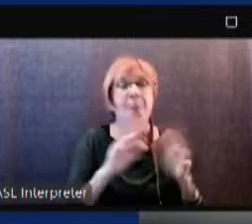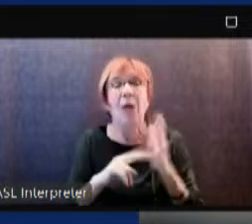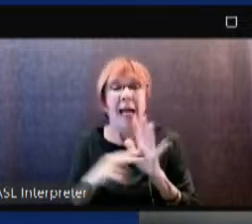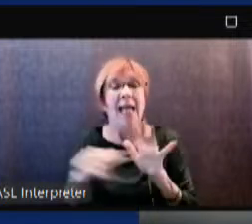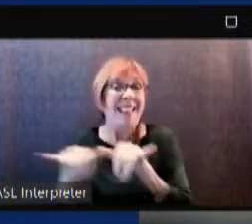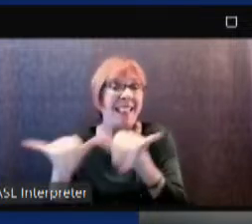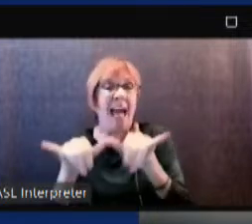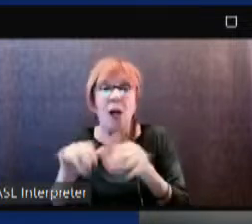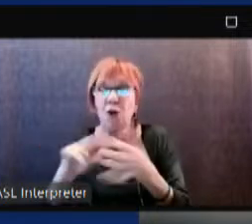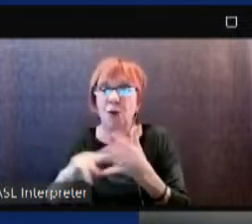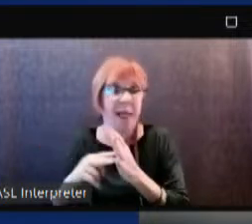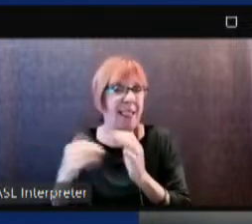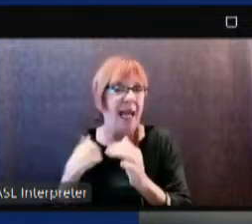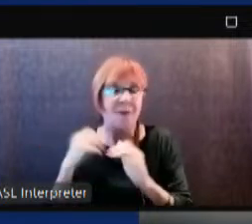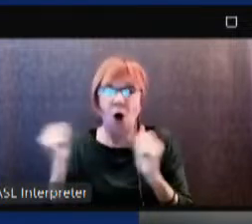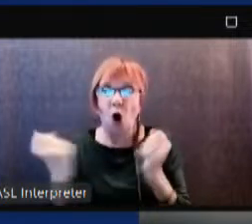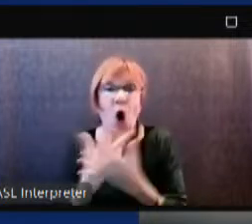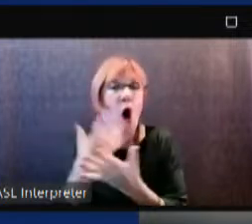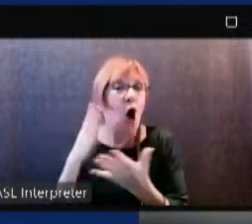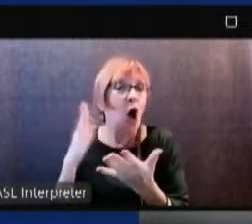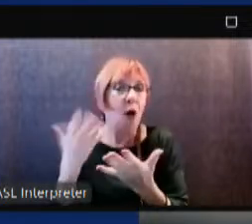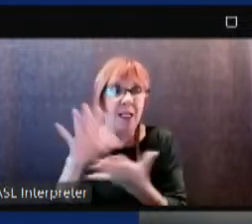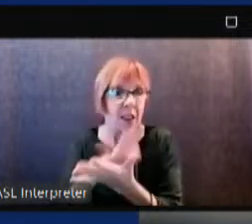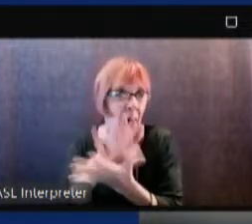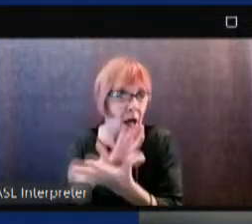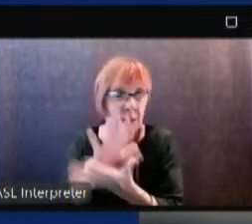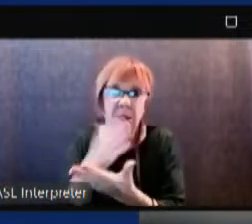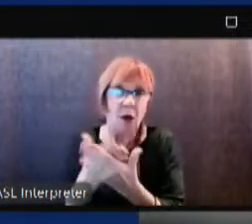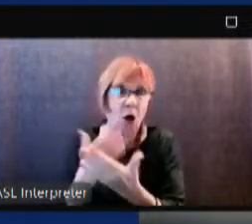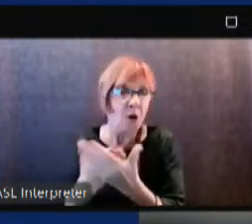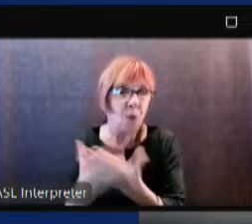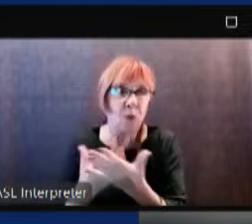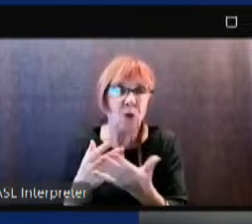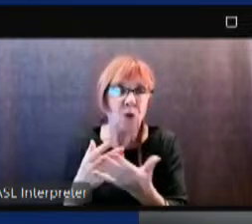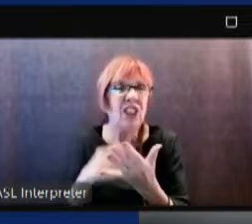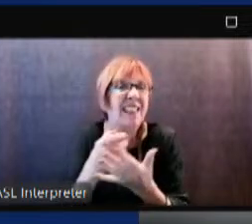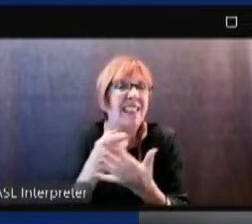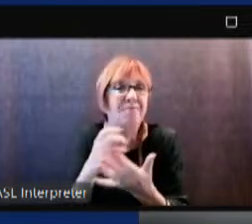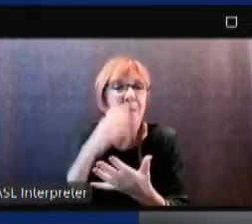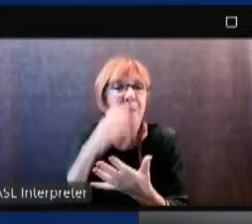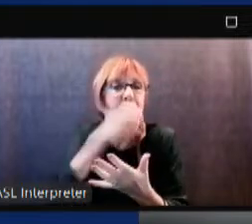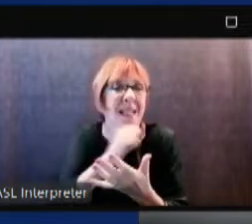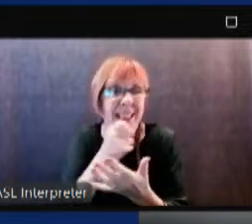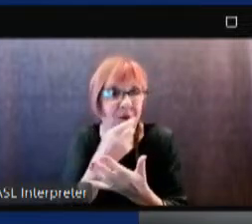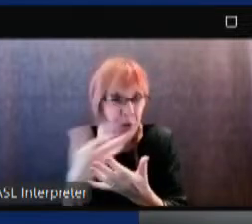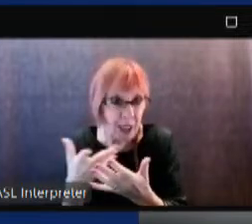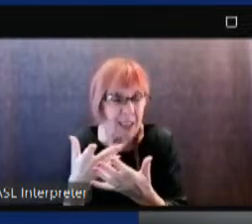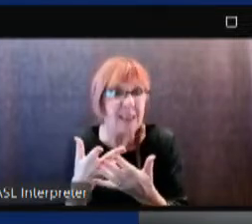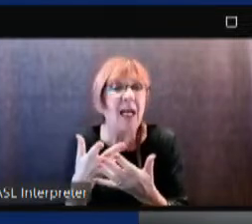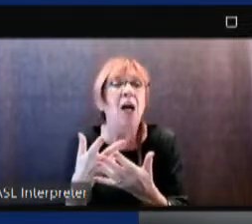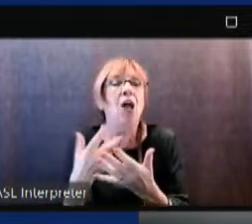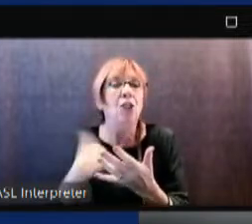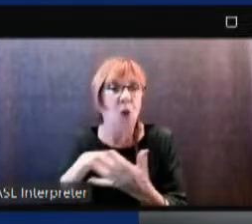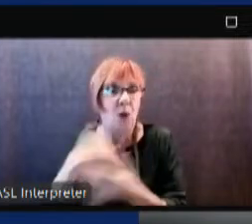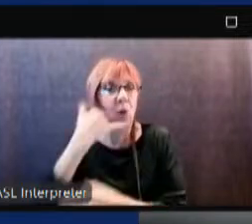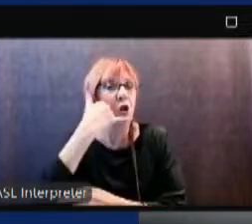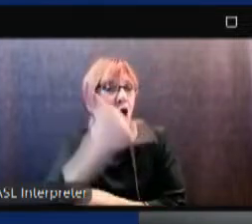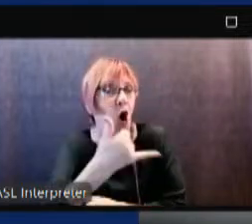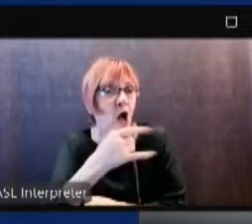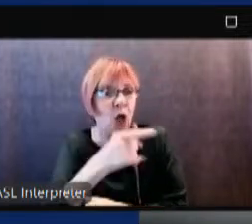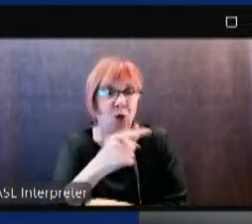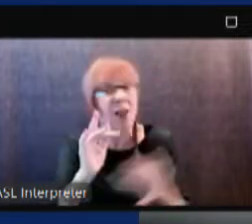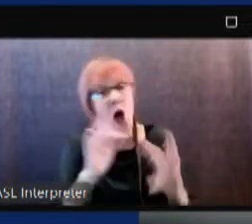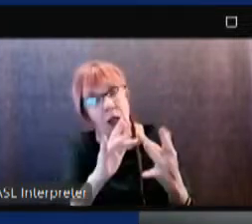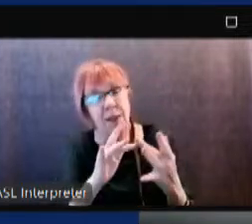the home ownership is pretty straightforward, and we're just missing a few things. And so we're going to call you or contact you, I